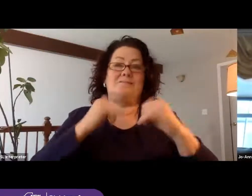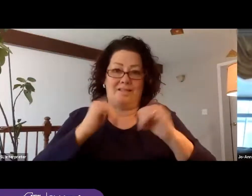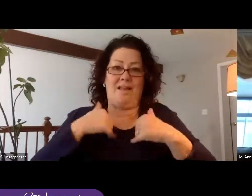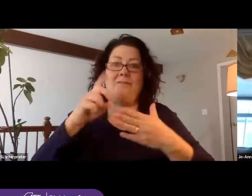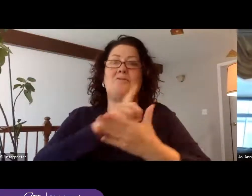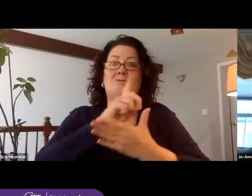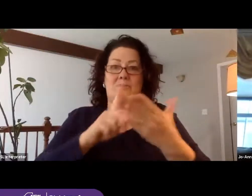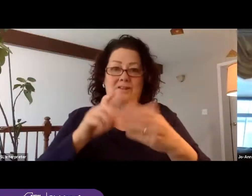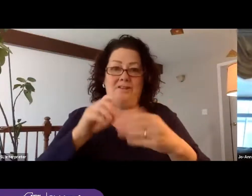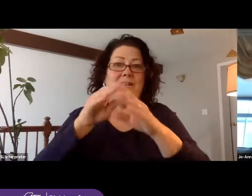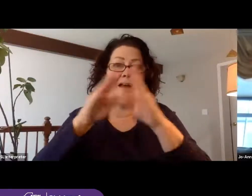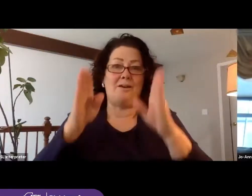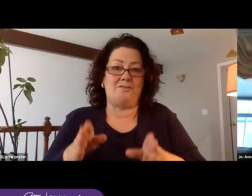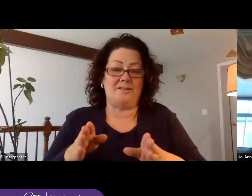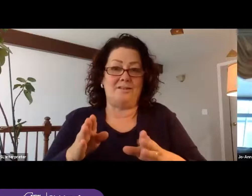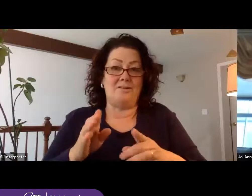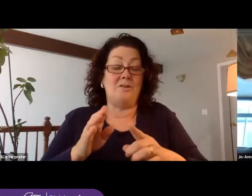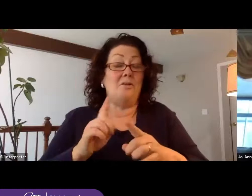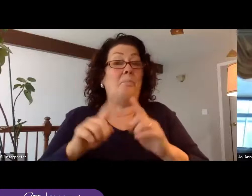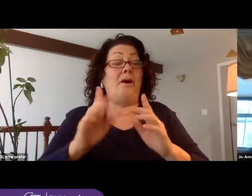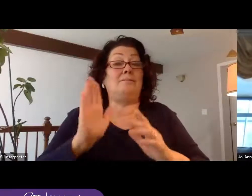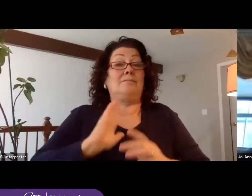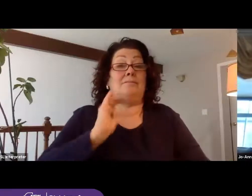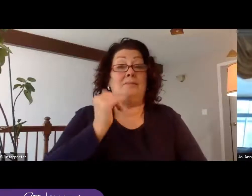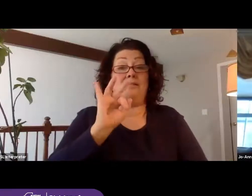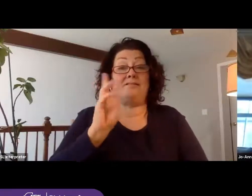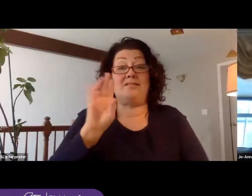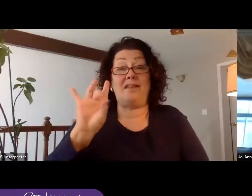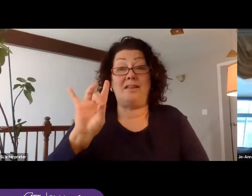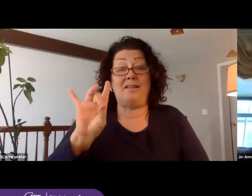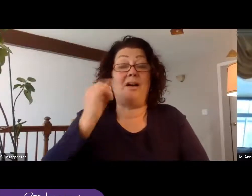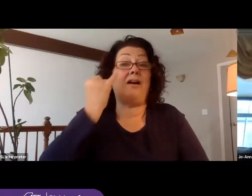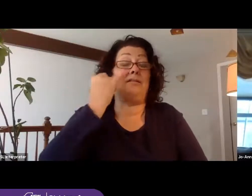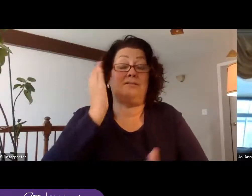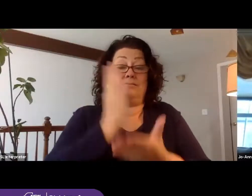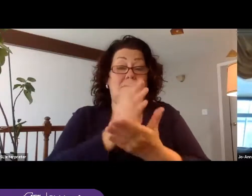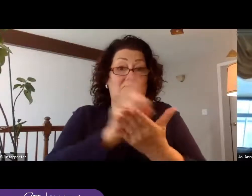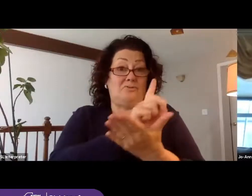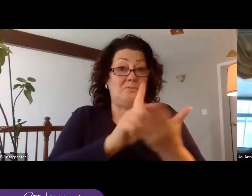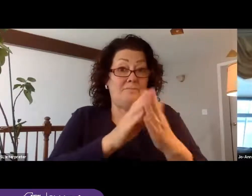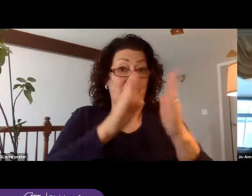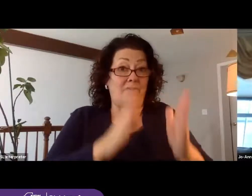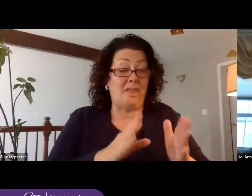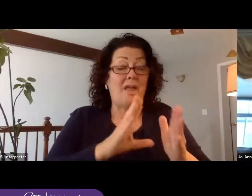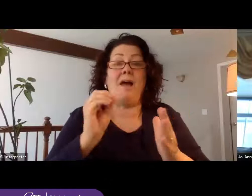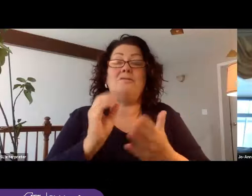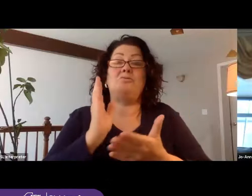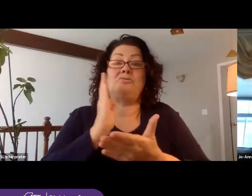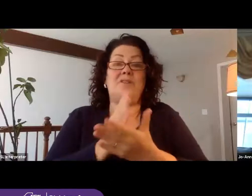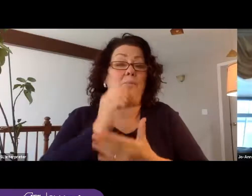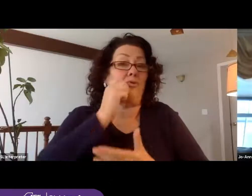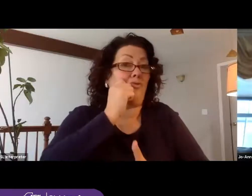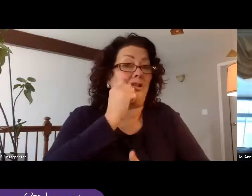that was the initial intent of the act. And also the act was to eliminate the patterns of racial and ethnic segregation